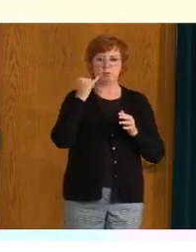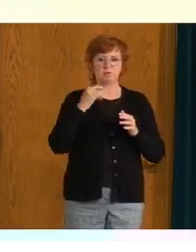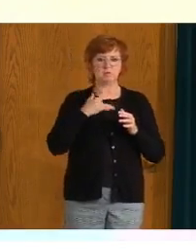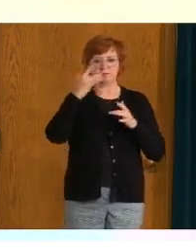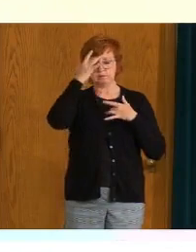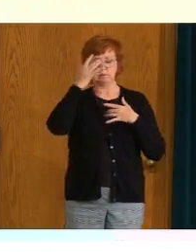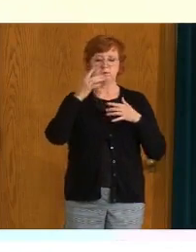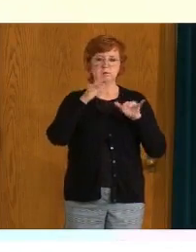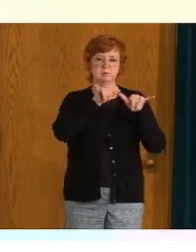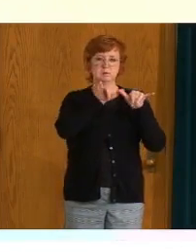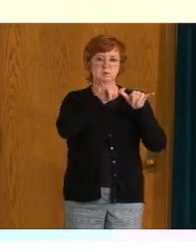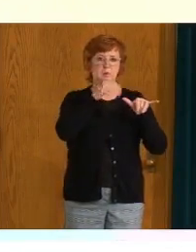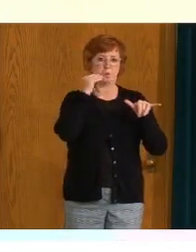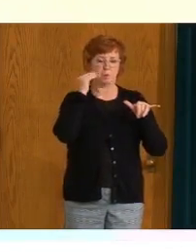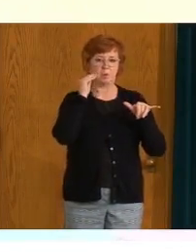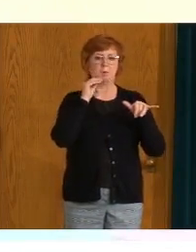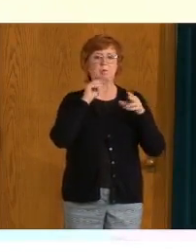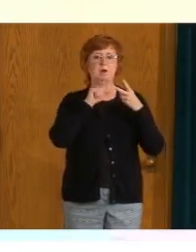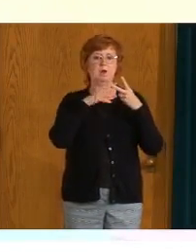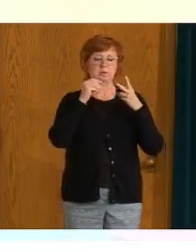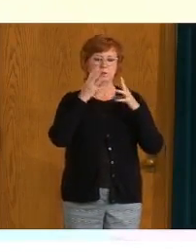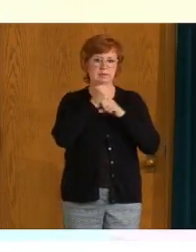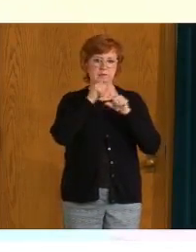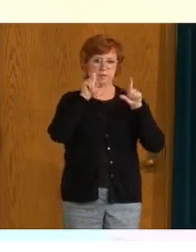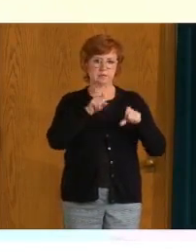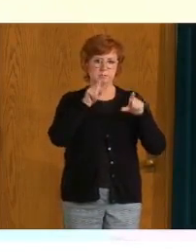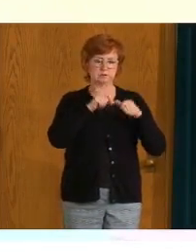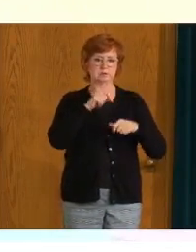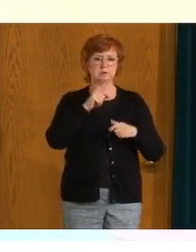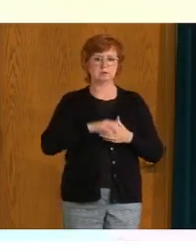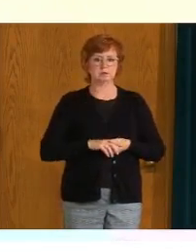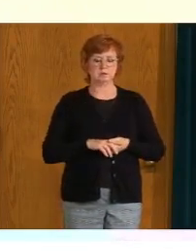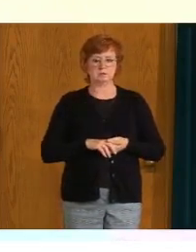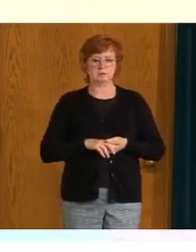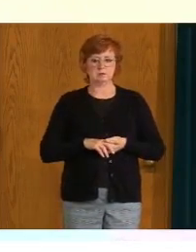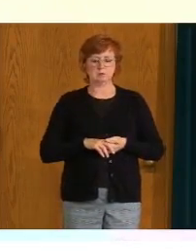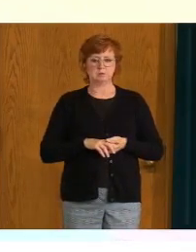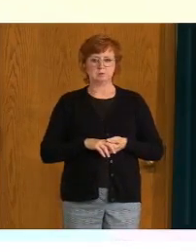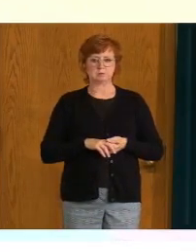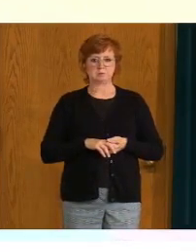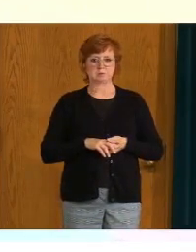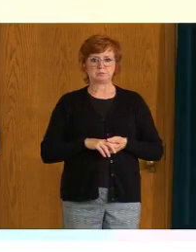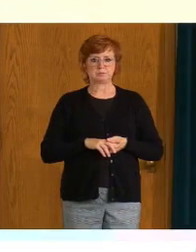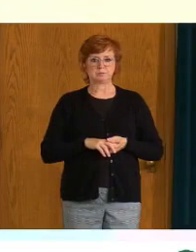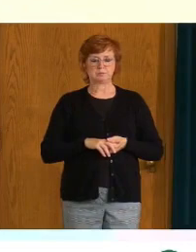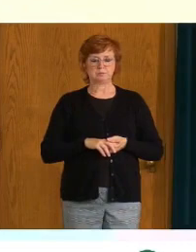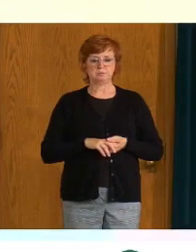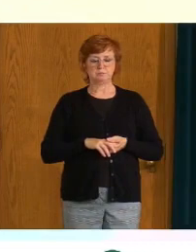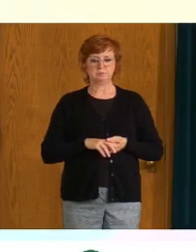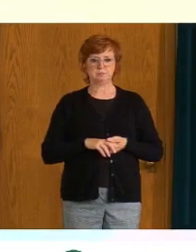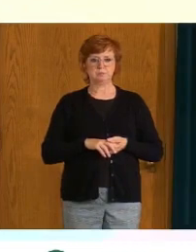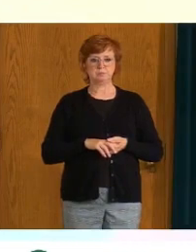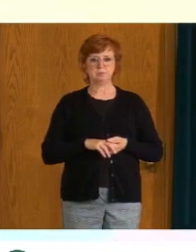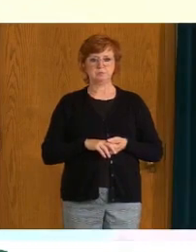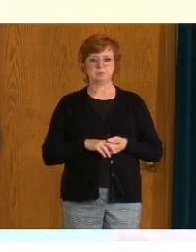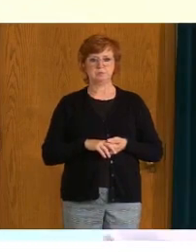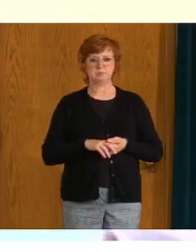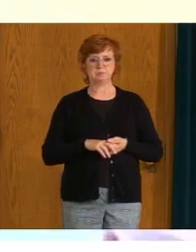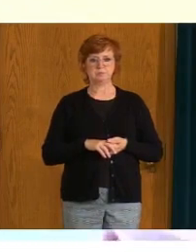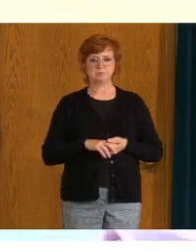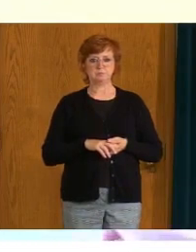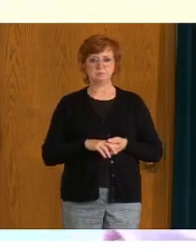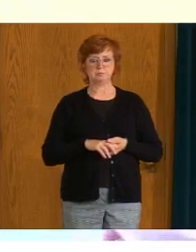that is going to be a critical tool, even as public health measures, as we proceed into step 3, even as